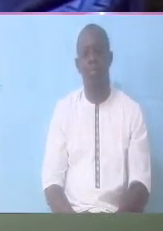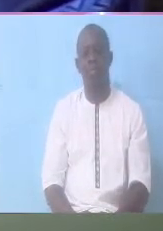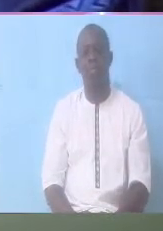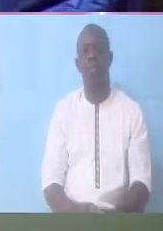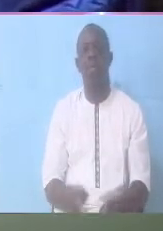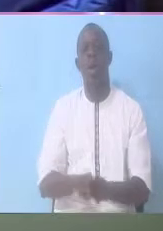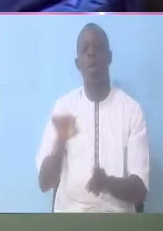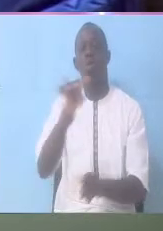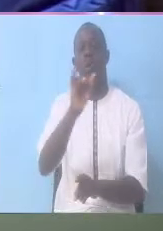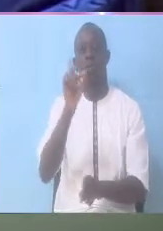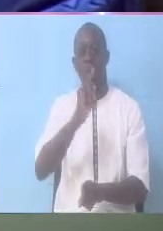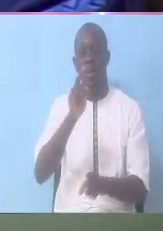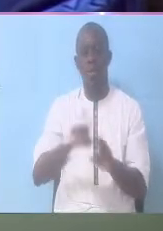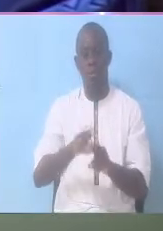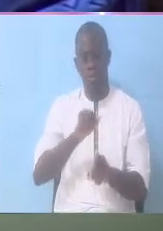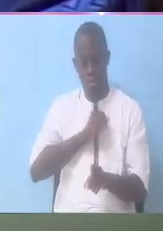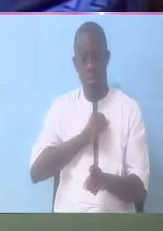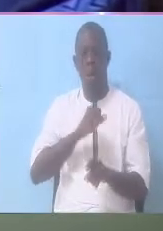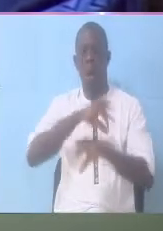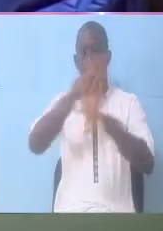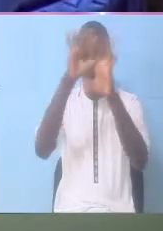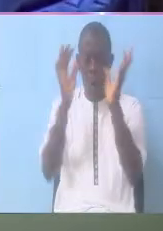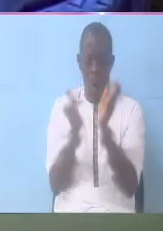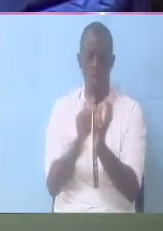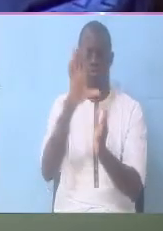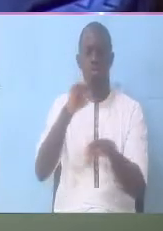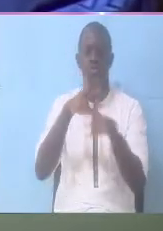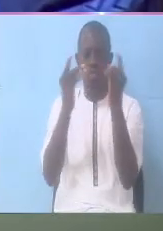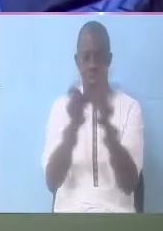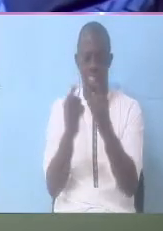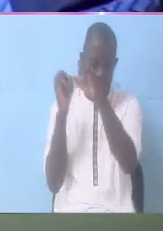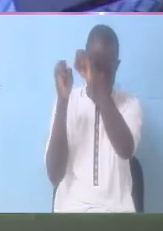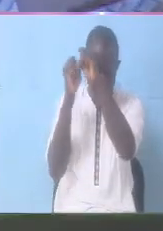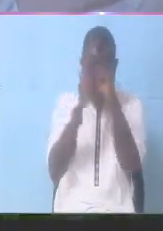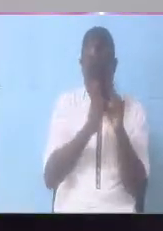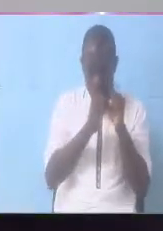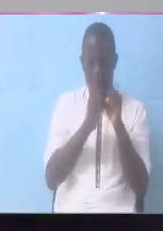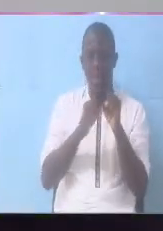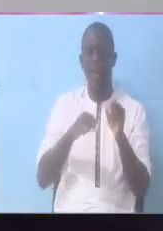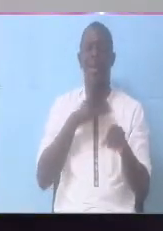which is guilty of covering up murder, to say the least. Well,